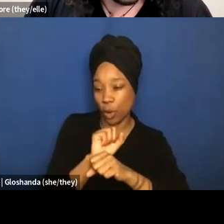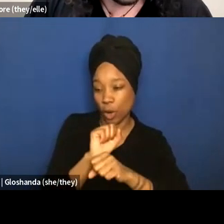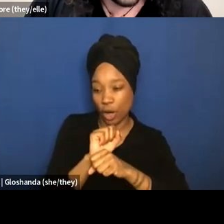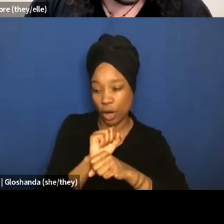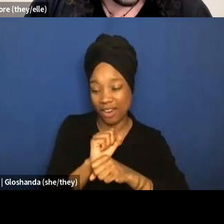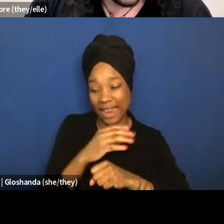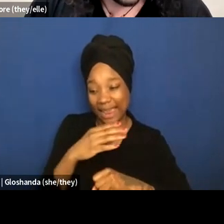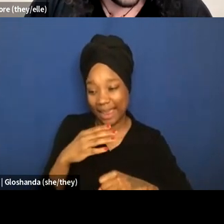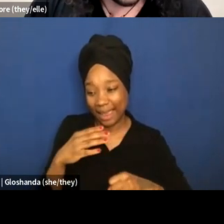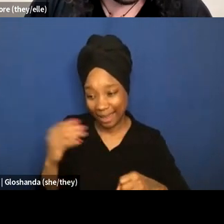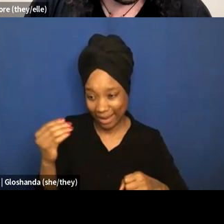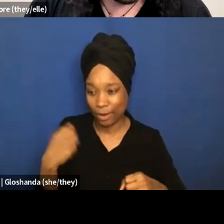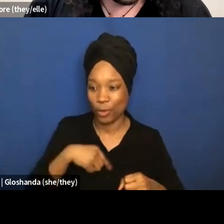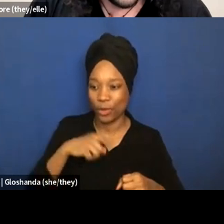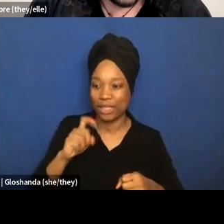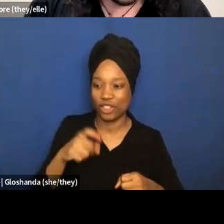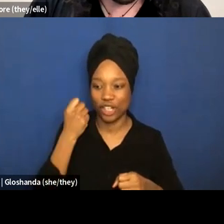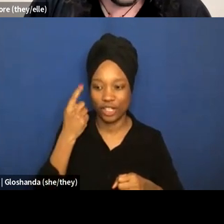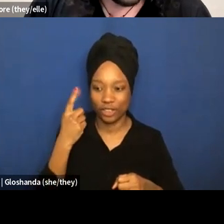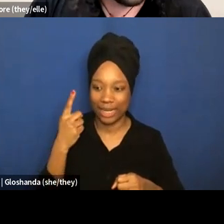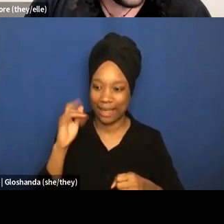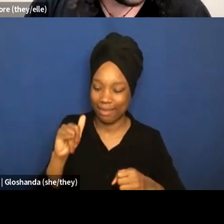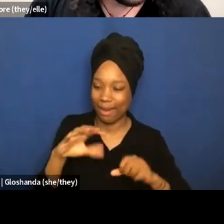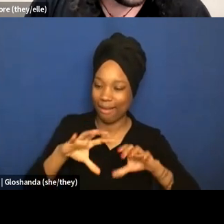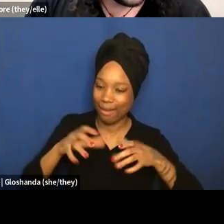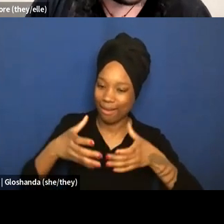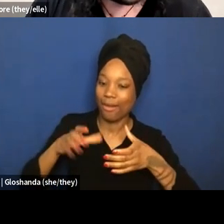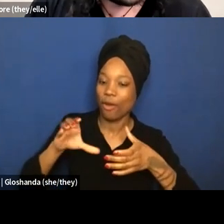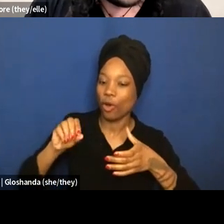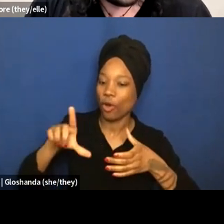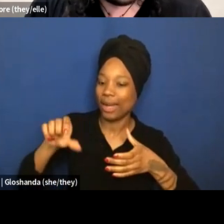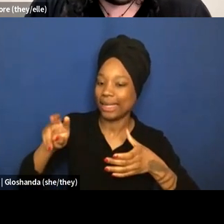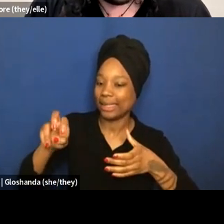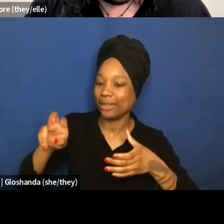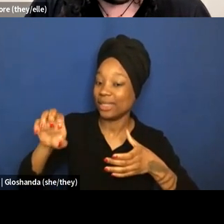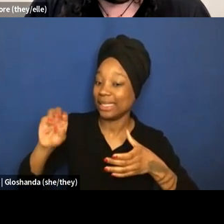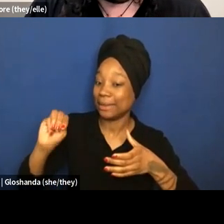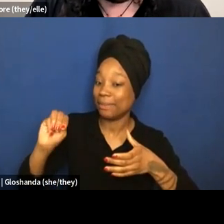and understand that it is in collectivisms that we find liberation.